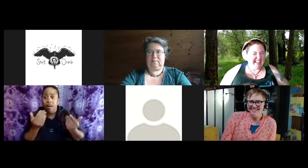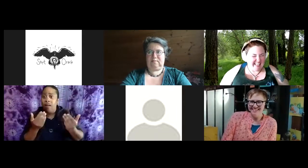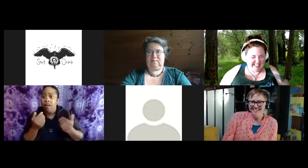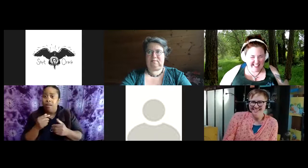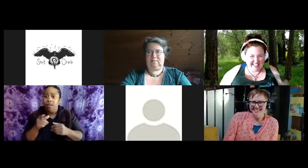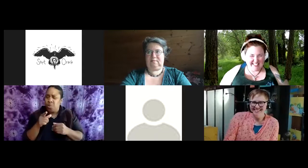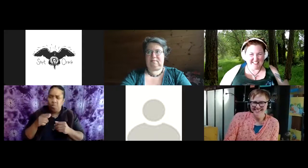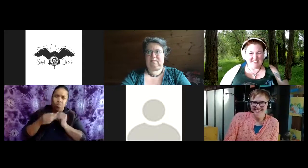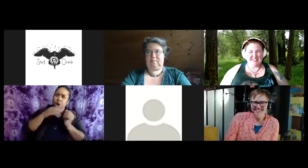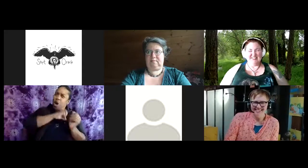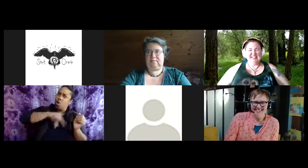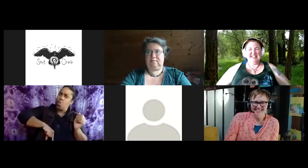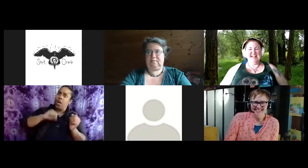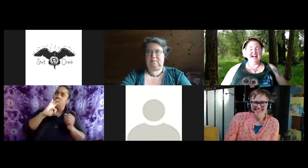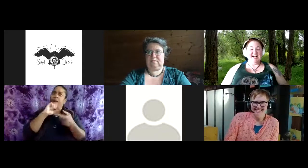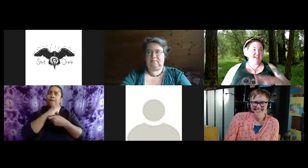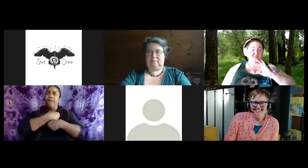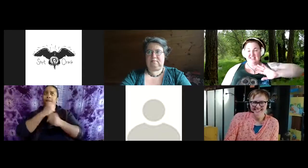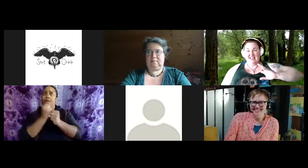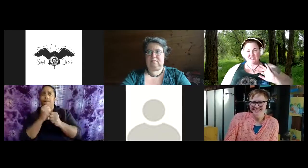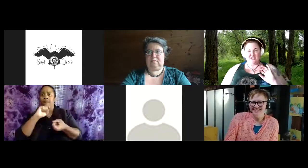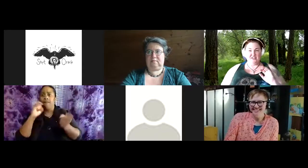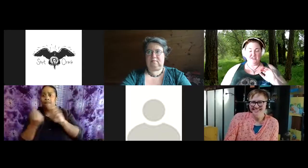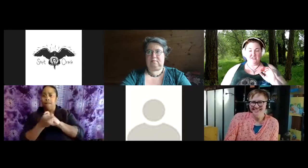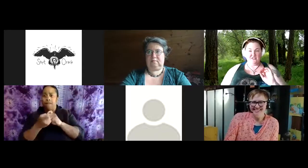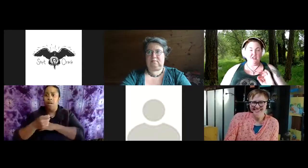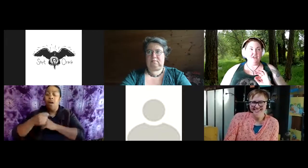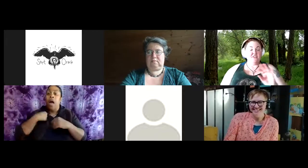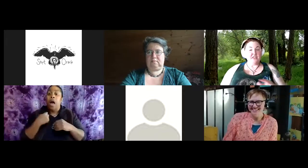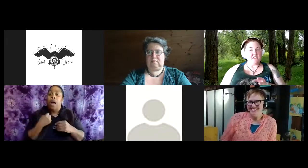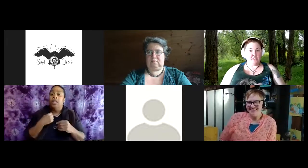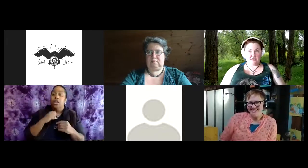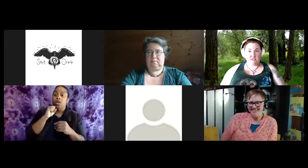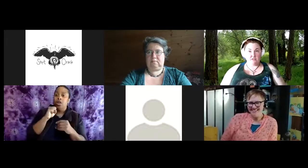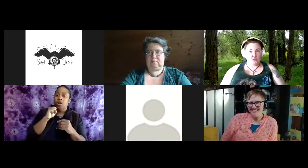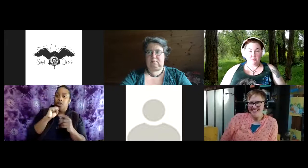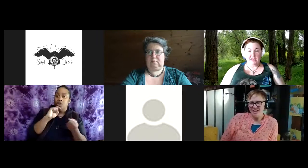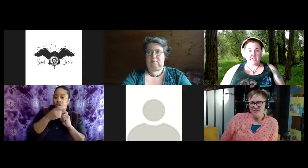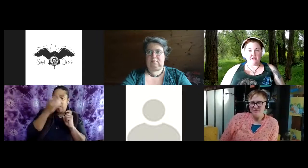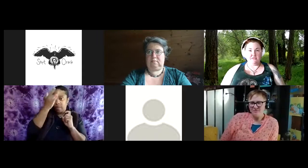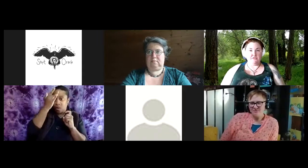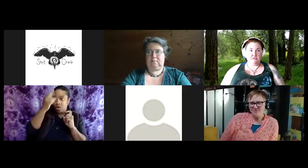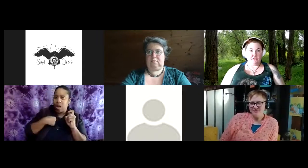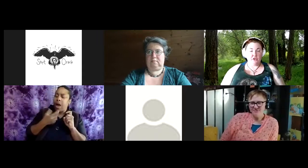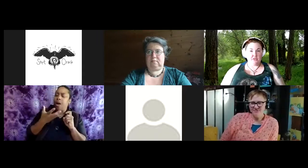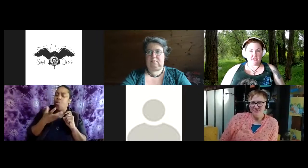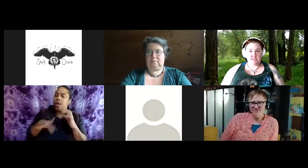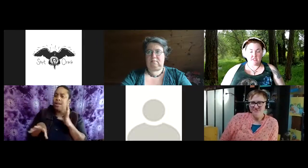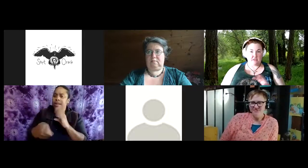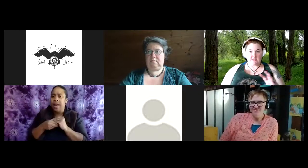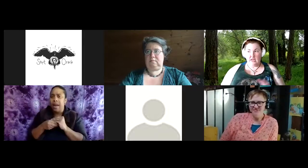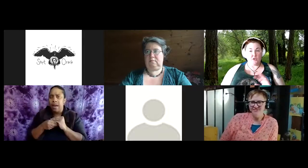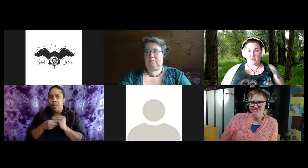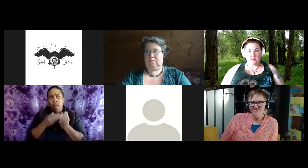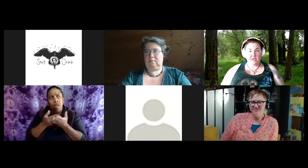Thank you. I wanted to add too, like if things that you may have